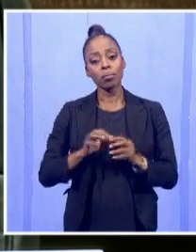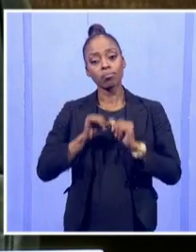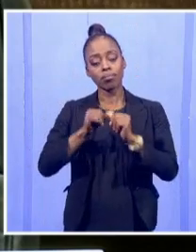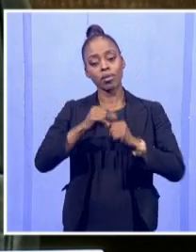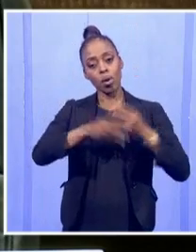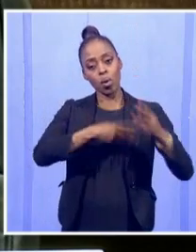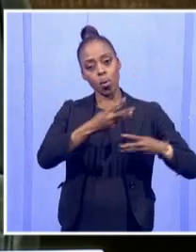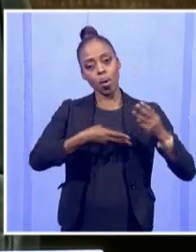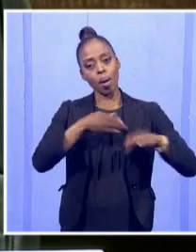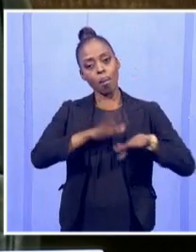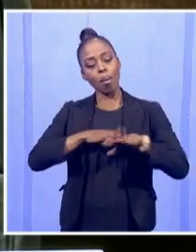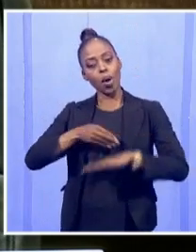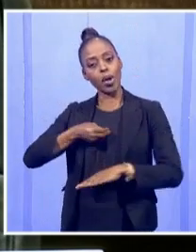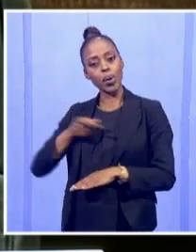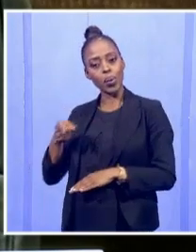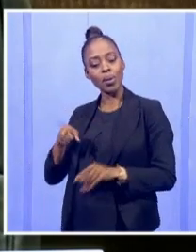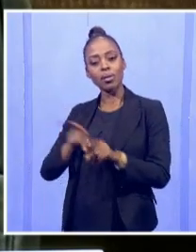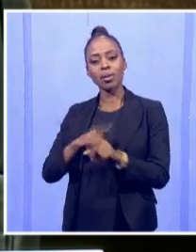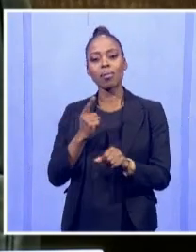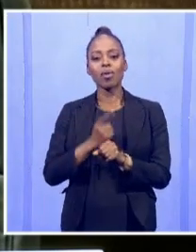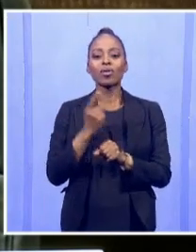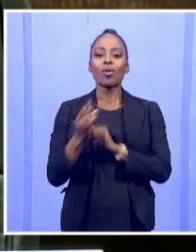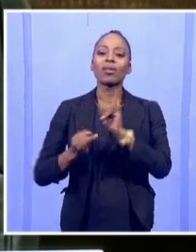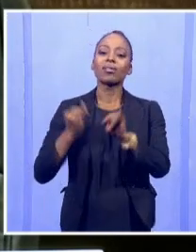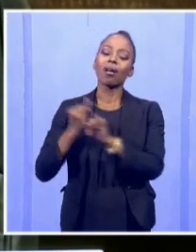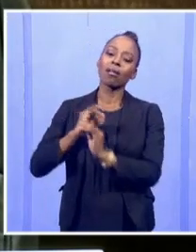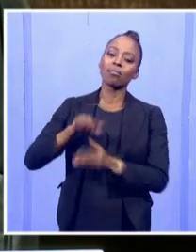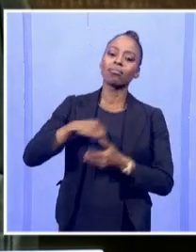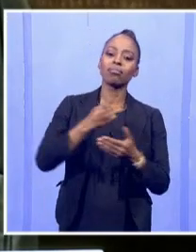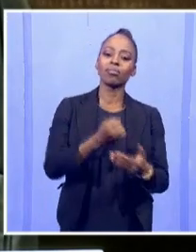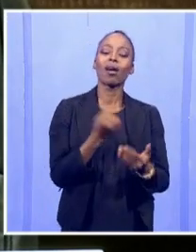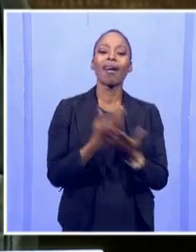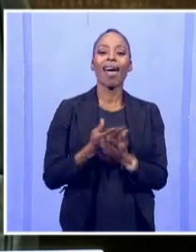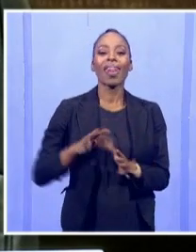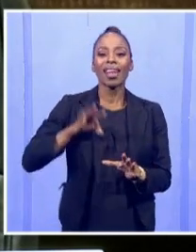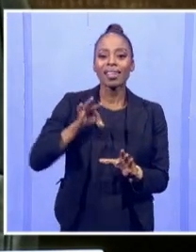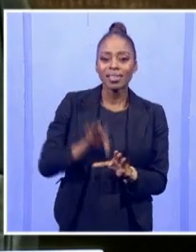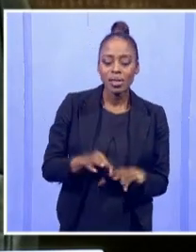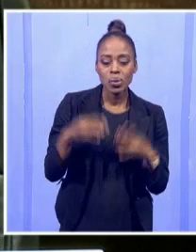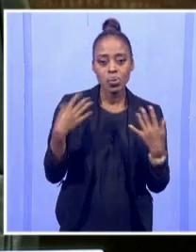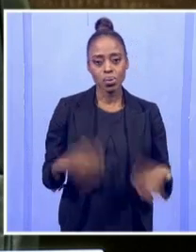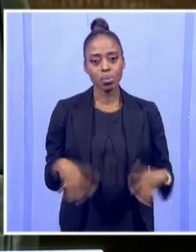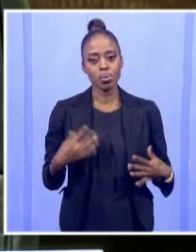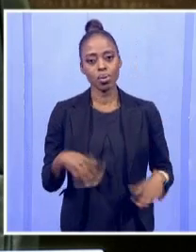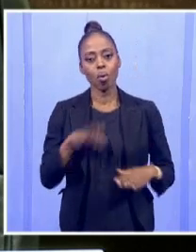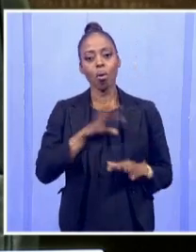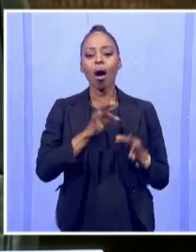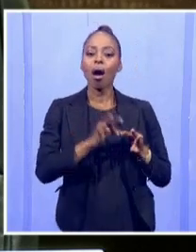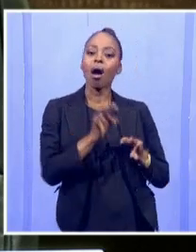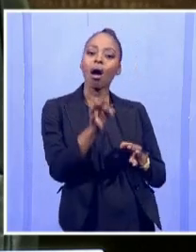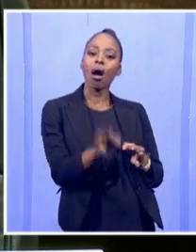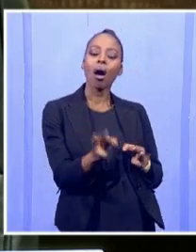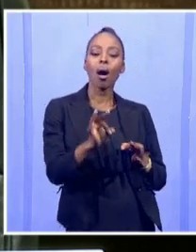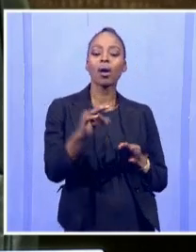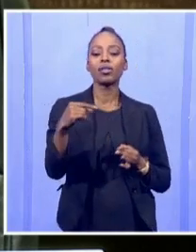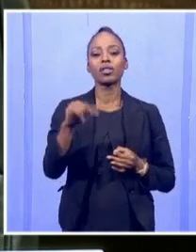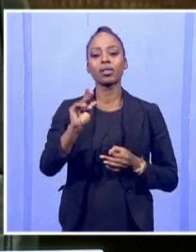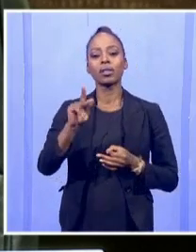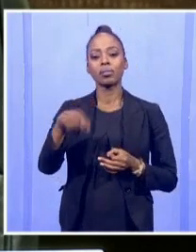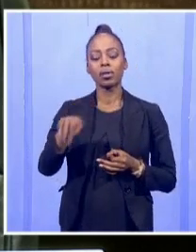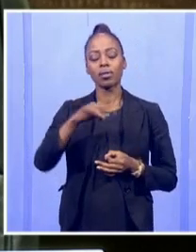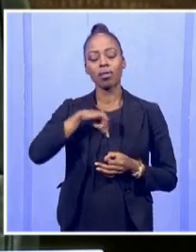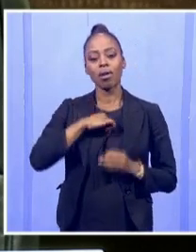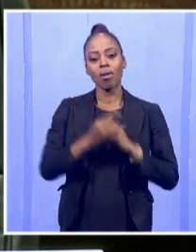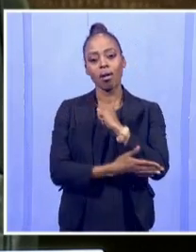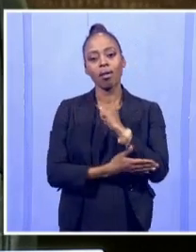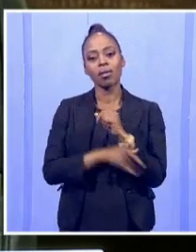for young people, and foreign investment can contribute to expanding our gross domestic product and